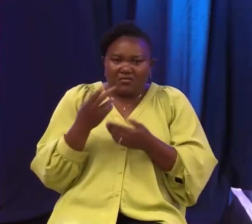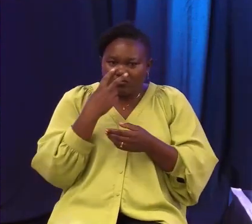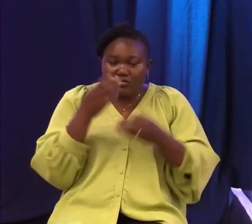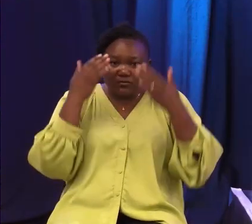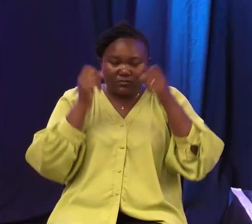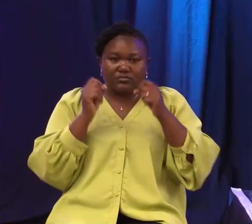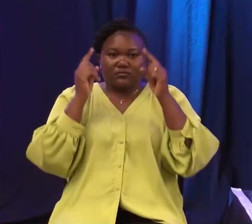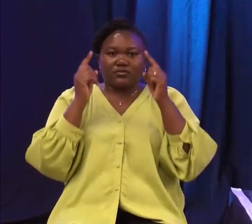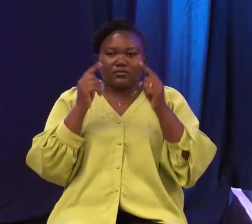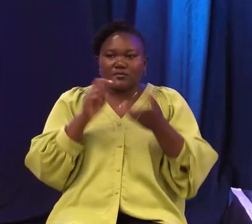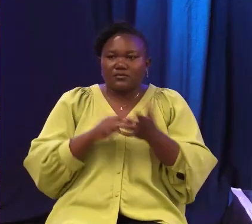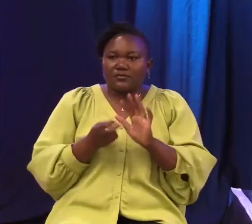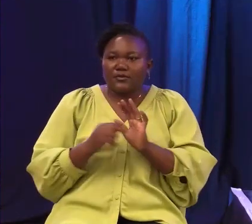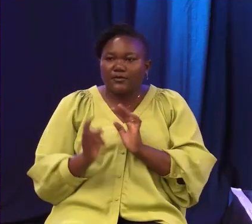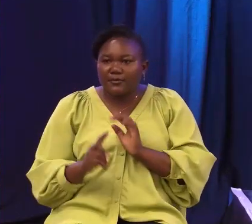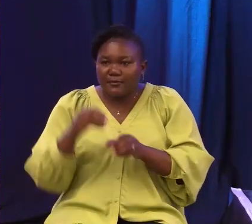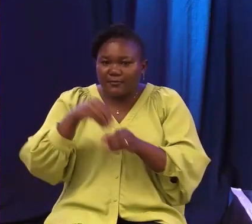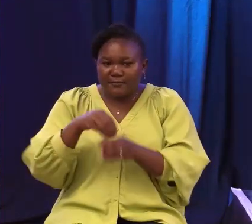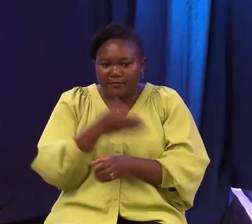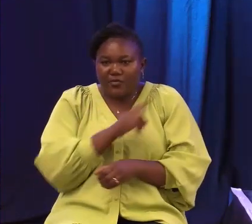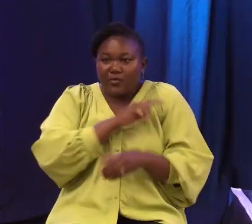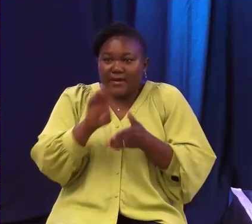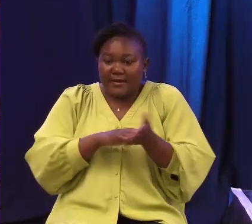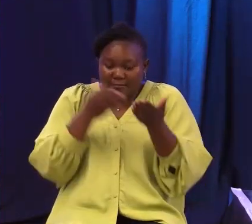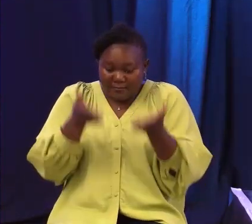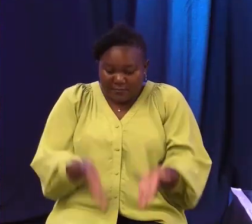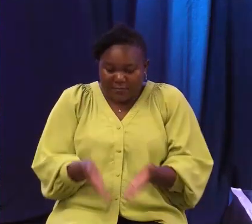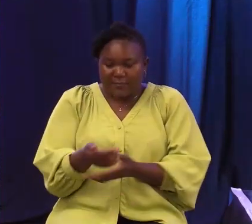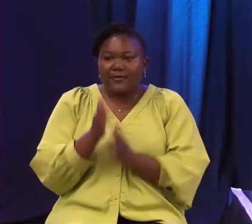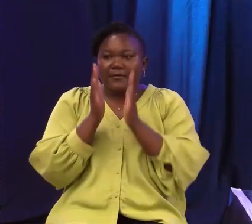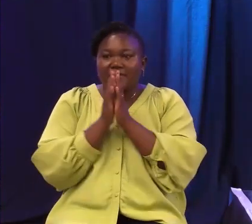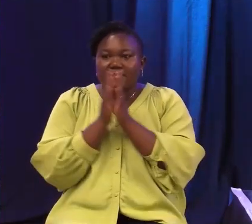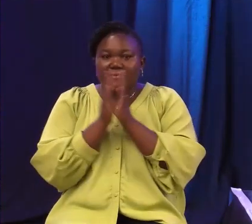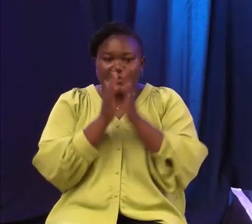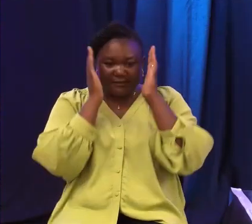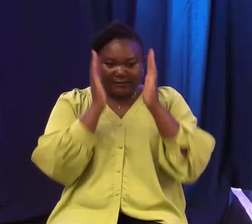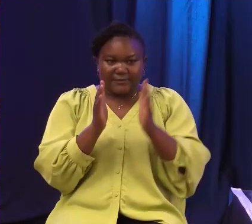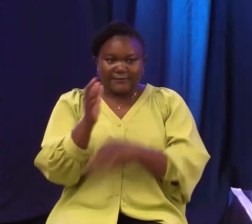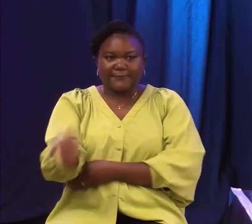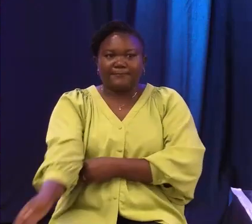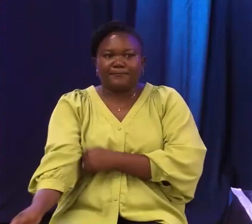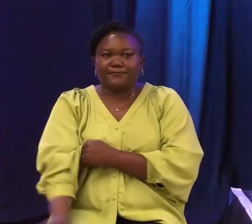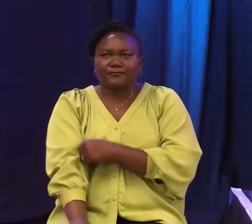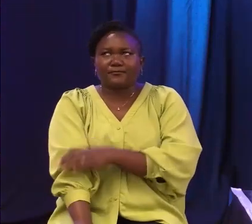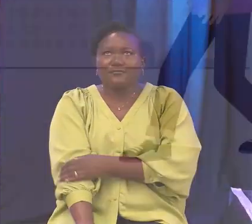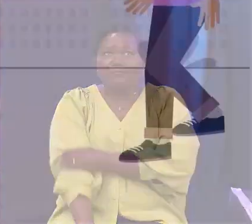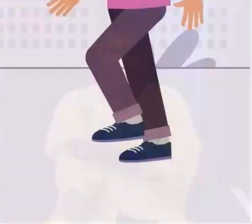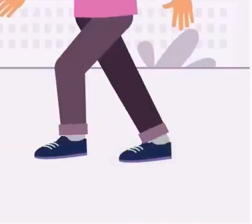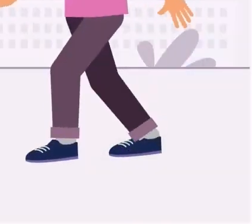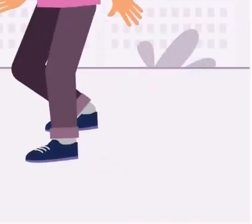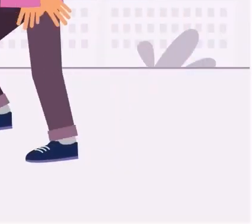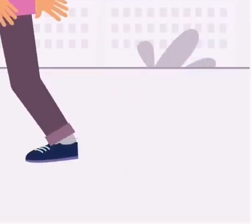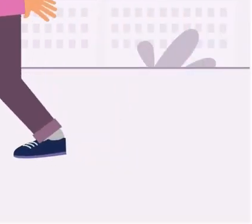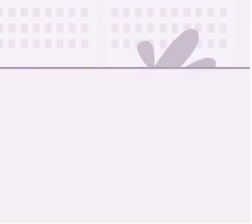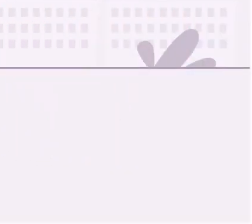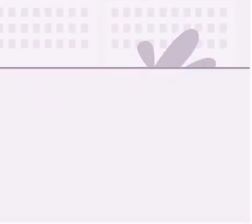aware what actually led us here. So yeah, please focus your attention on the screen.